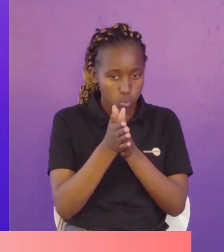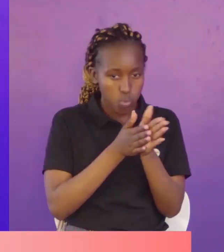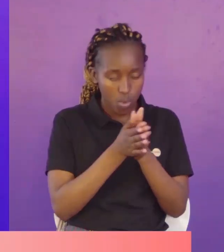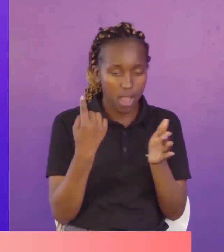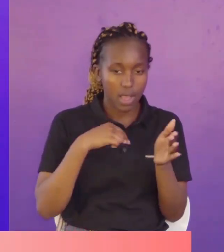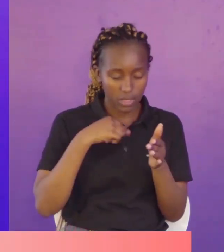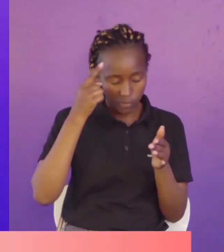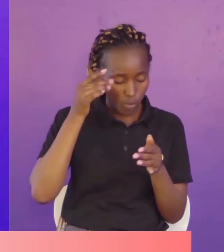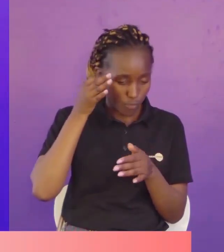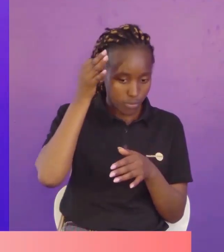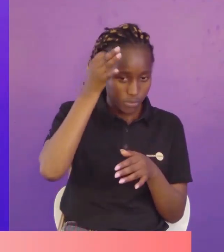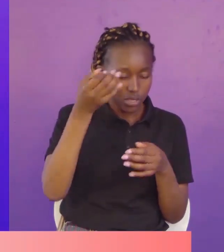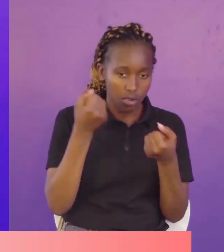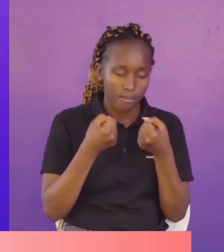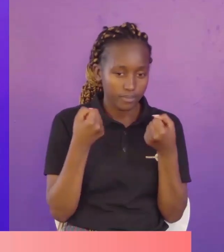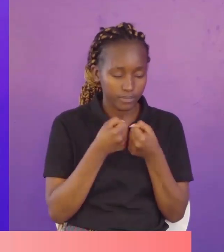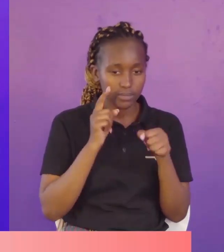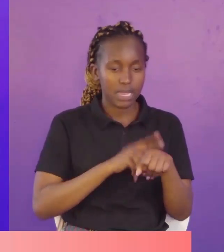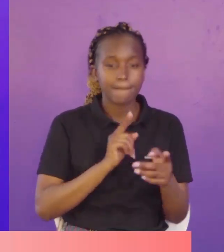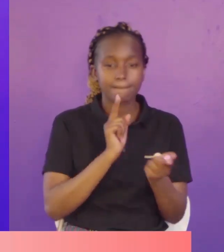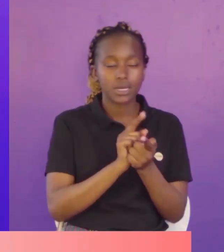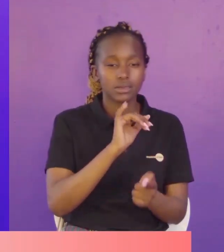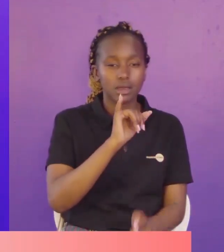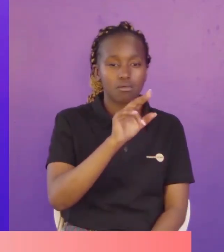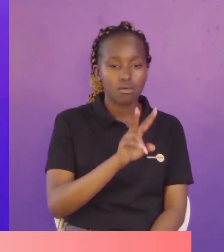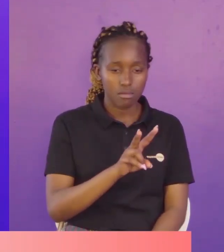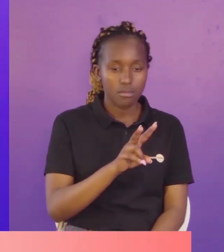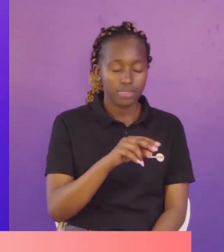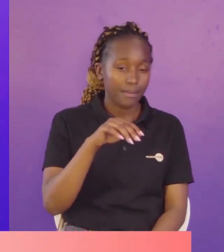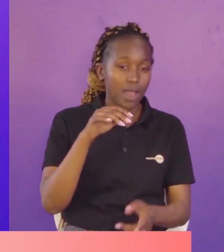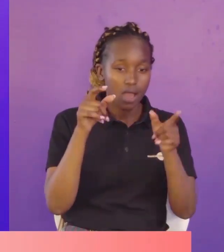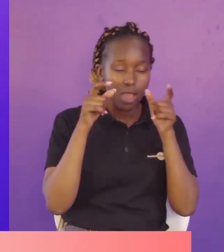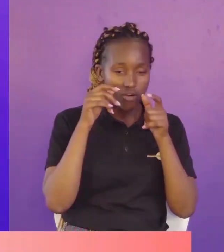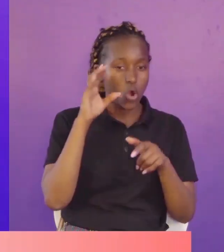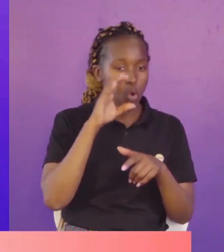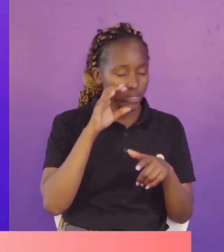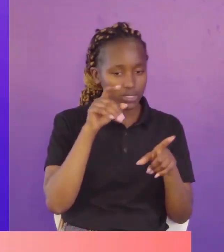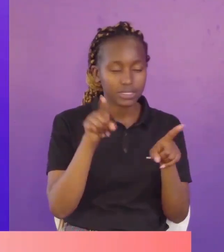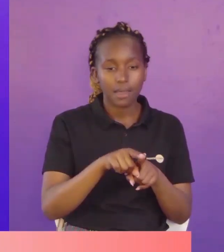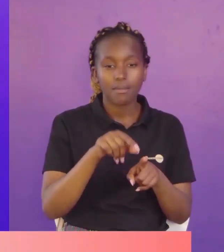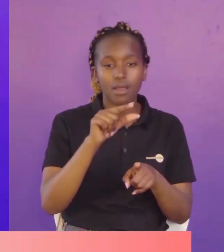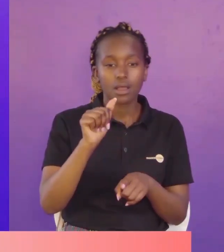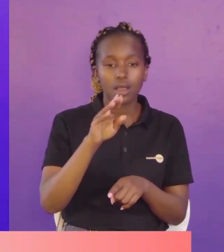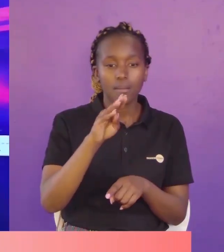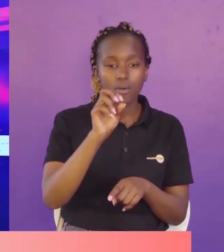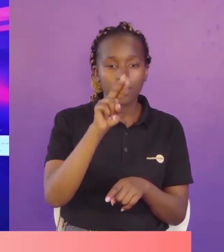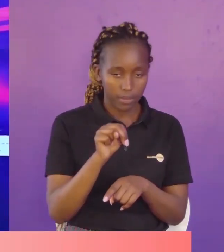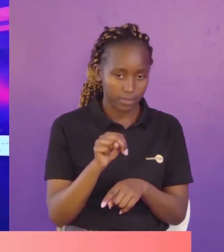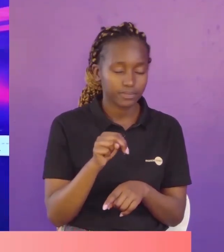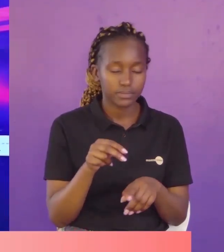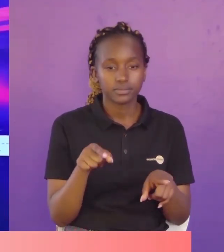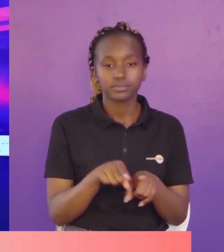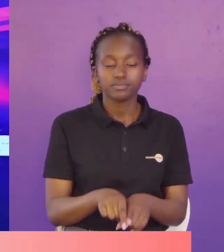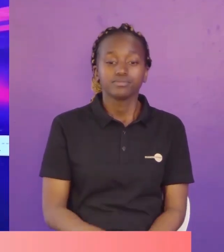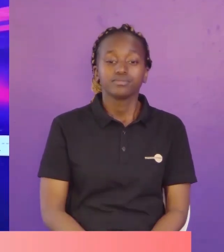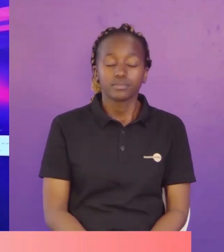coming games when we play Ivory Coast and is it Gabon? Yeah, Ivory Coast, and then we finish the Gabon.